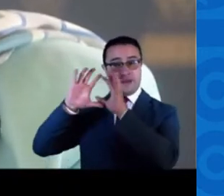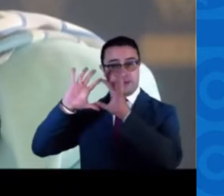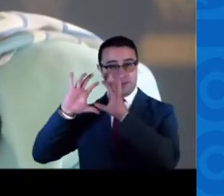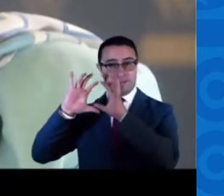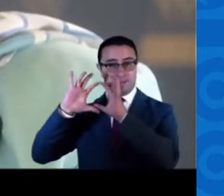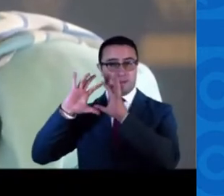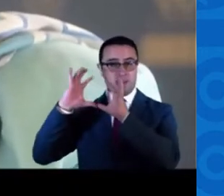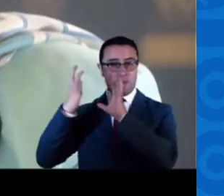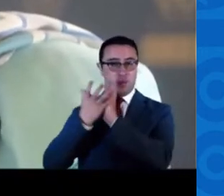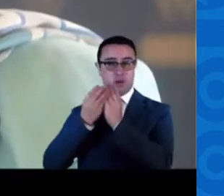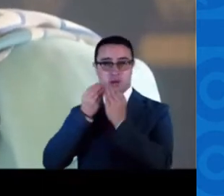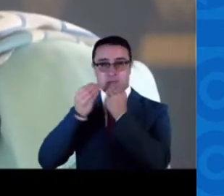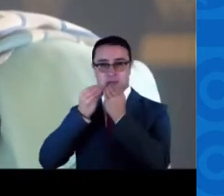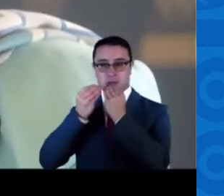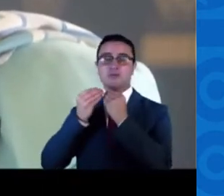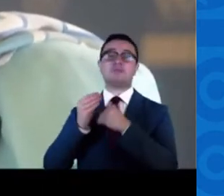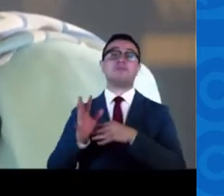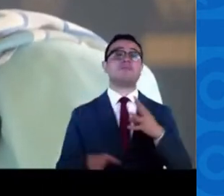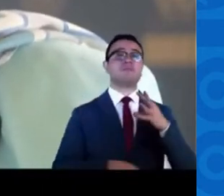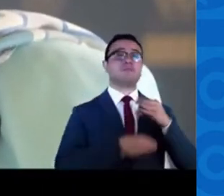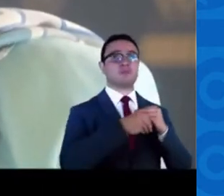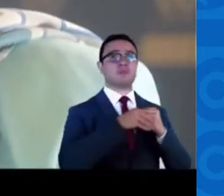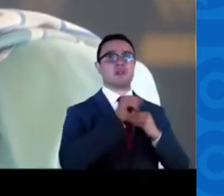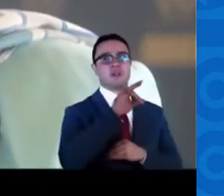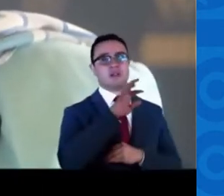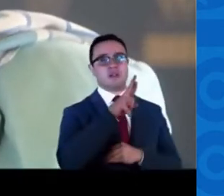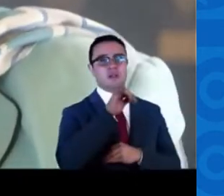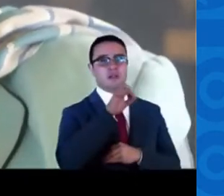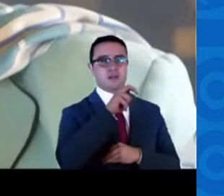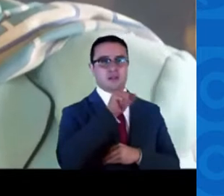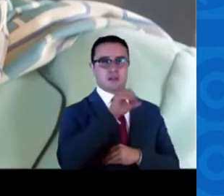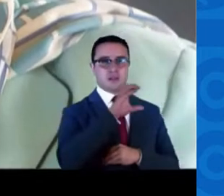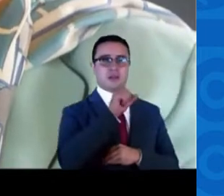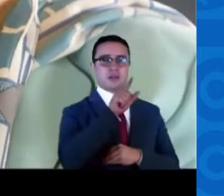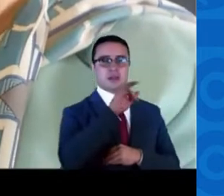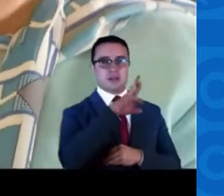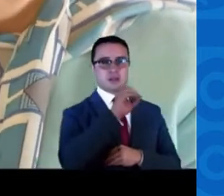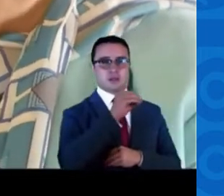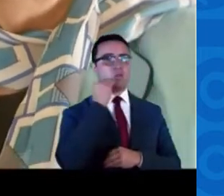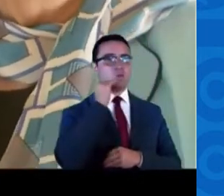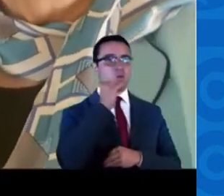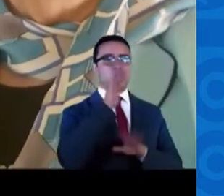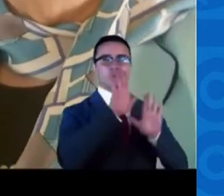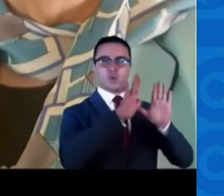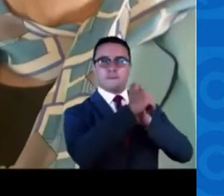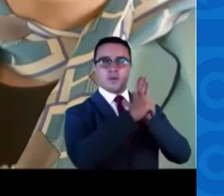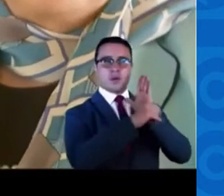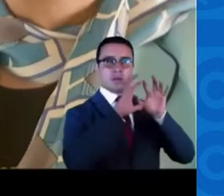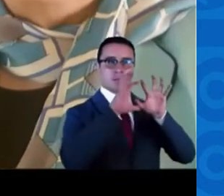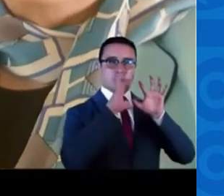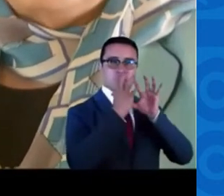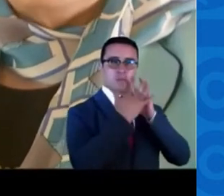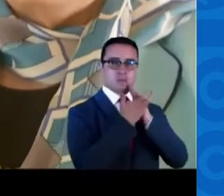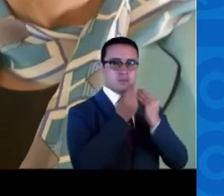Food Program, and Mrs. Adriana Castro of the World Food Program also.